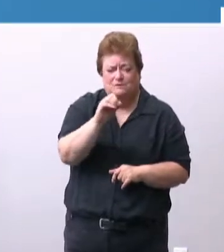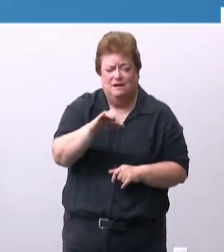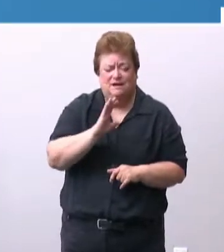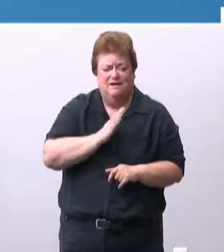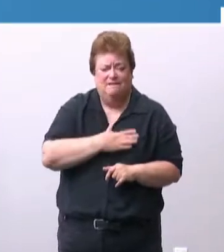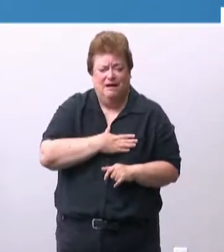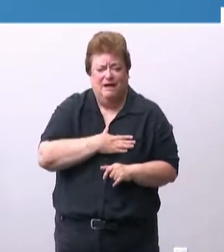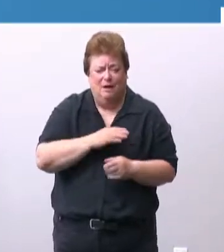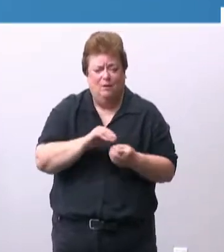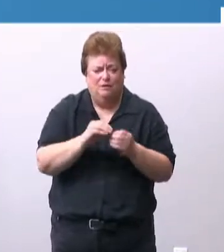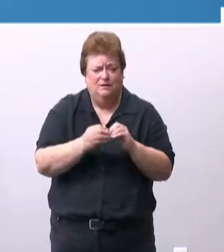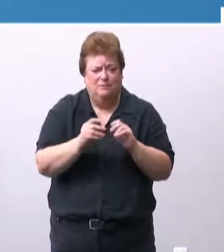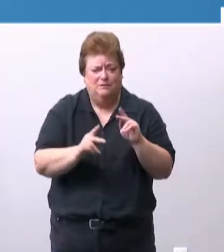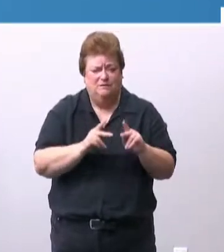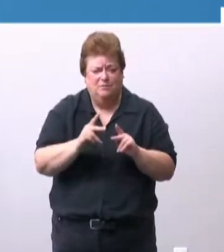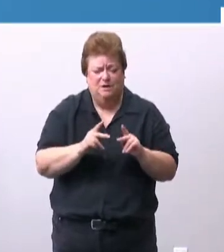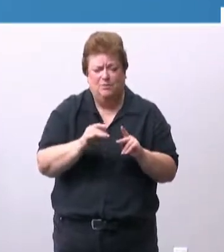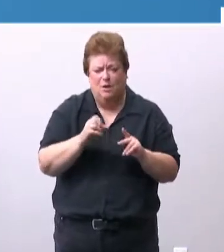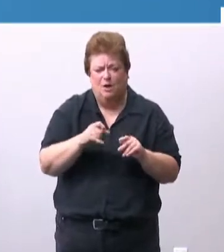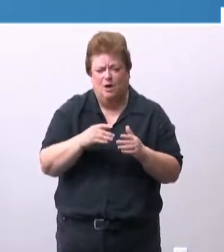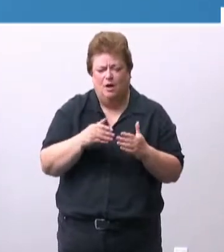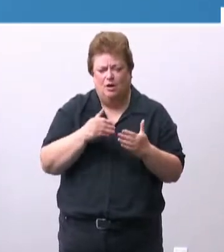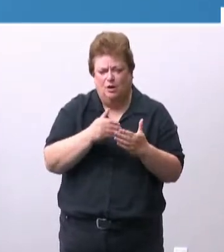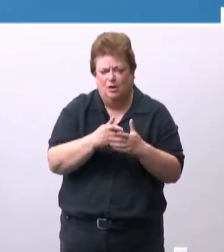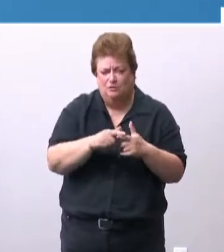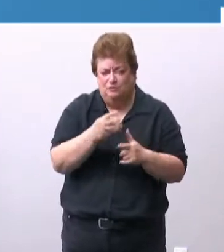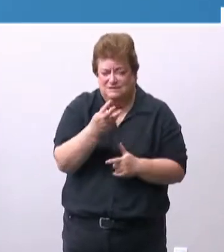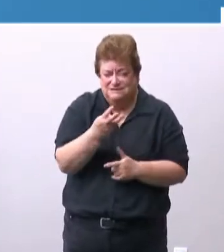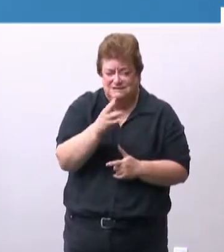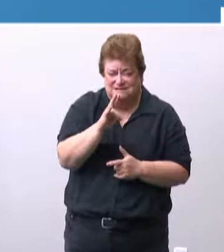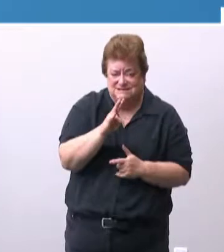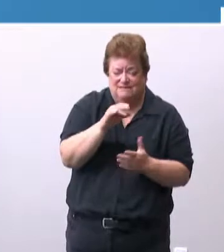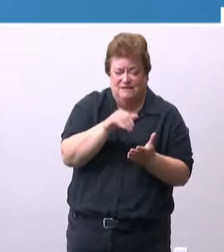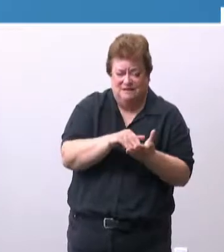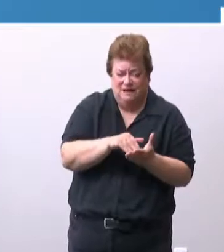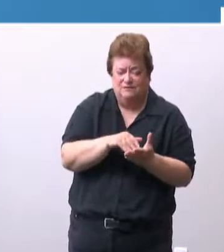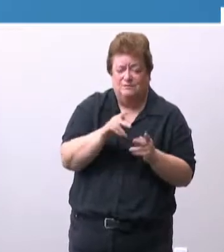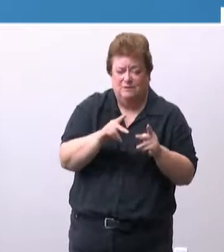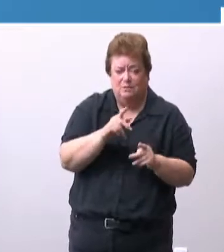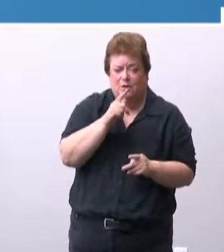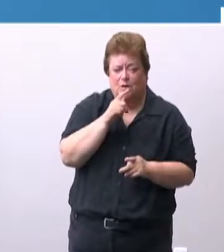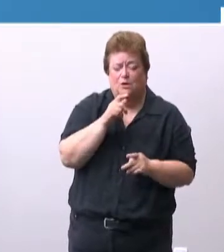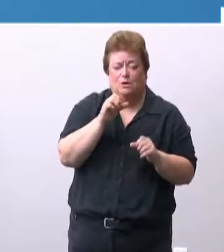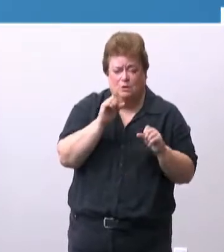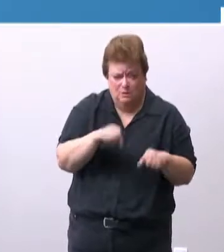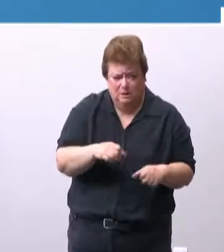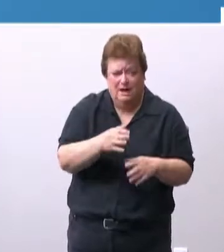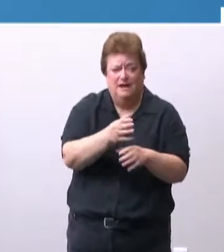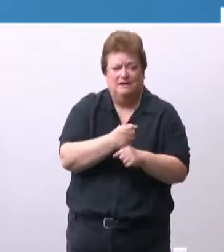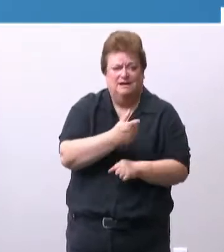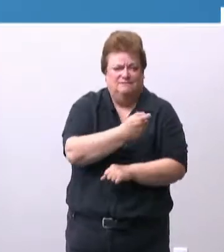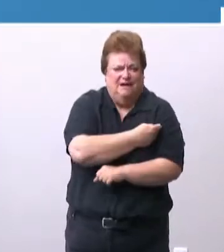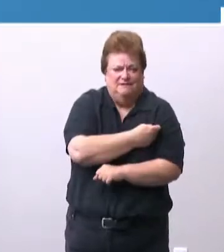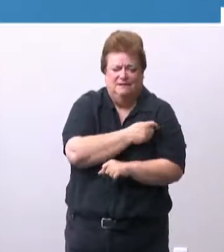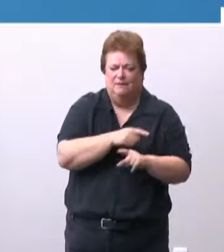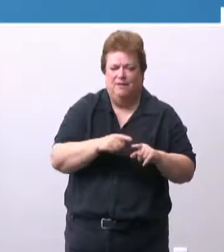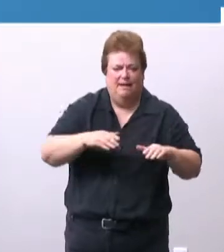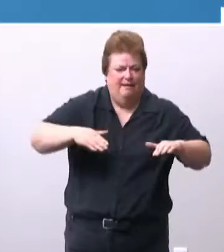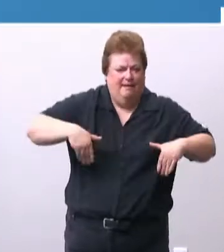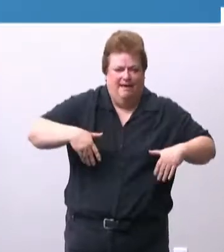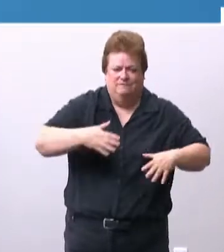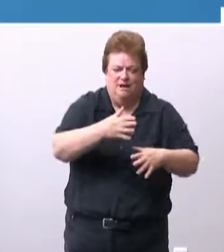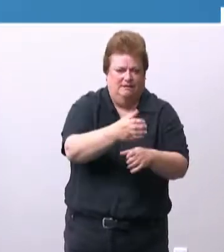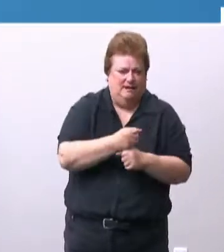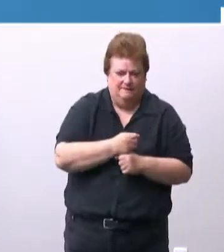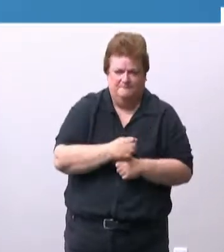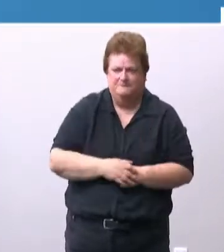population, or close to 67,000 people, who are eligible for vaccine but have not yet received